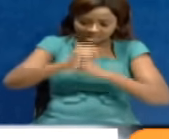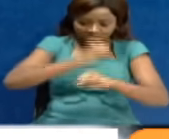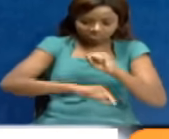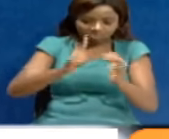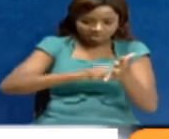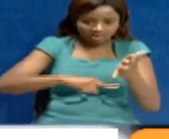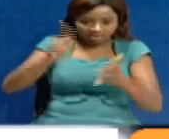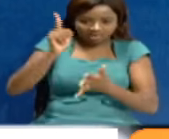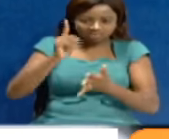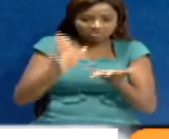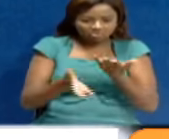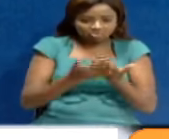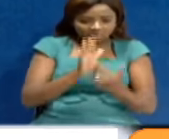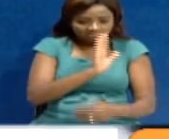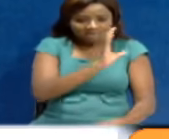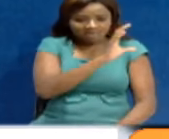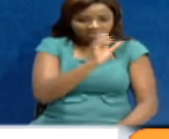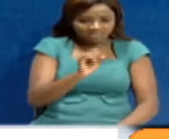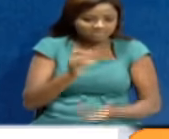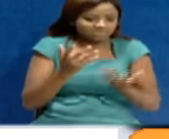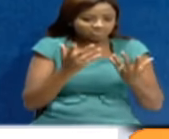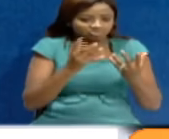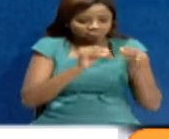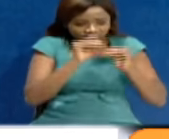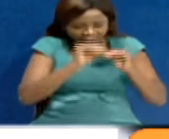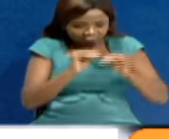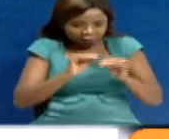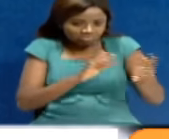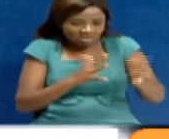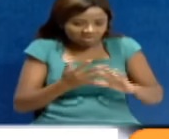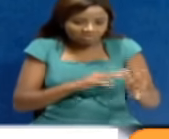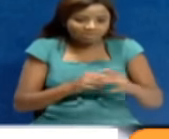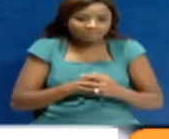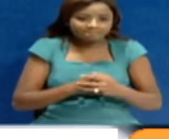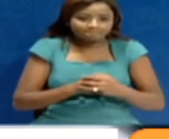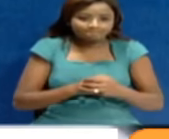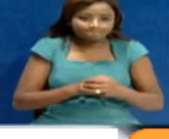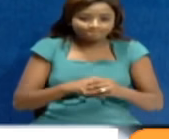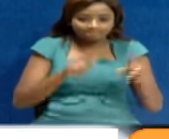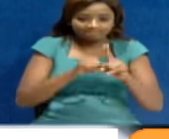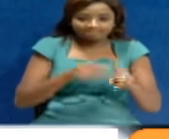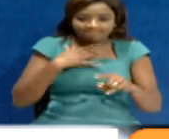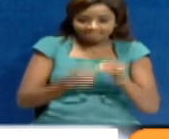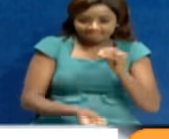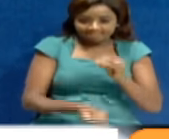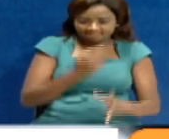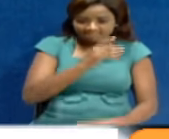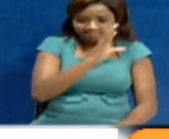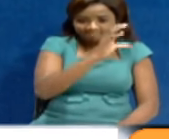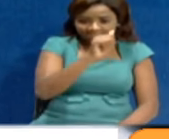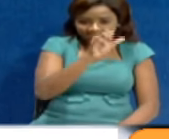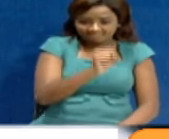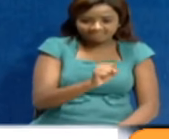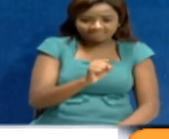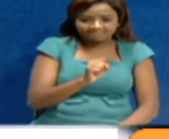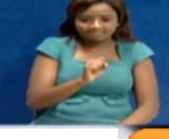in reconstituting his cabinet. And if he wants to set up this chief administrative secretaries,